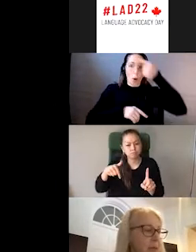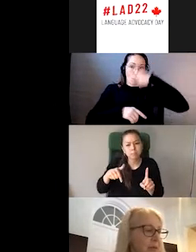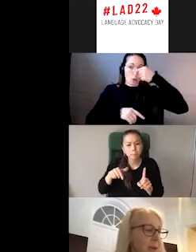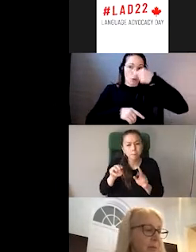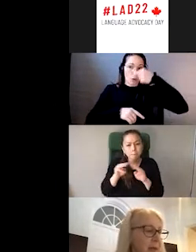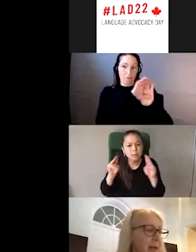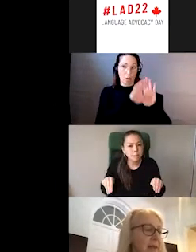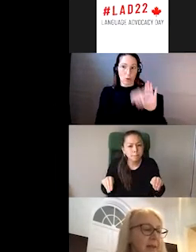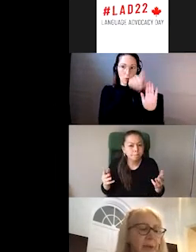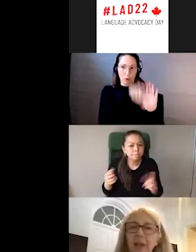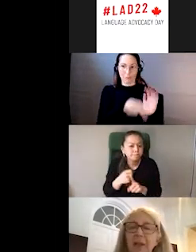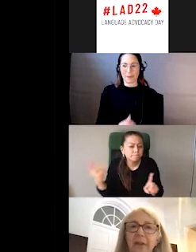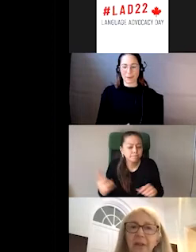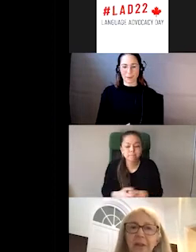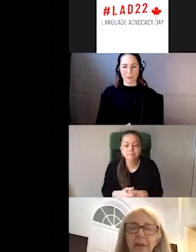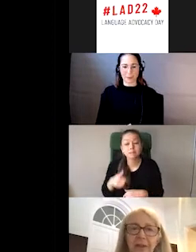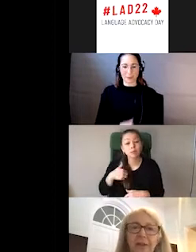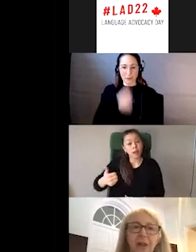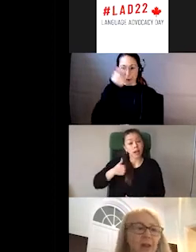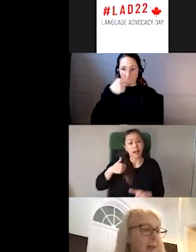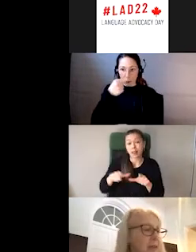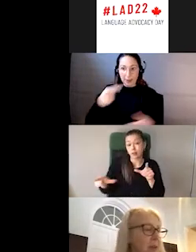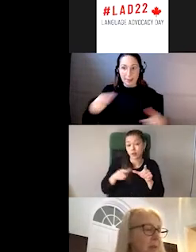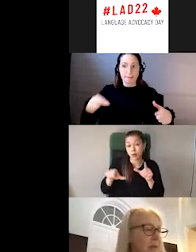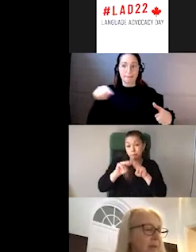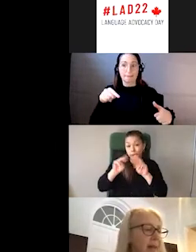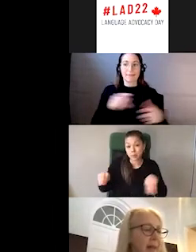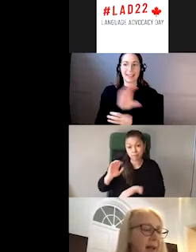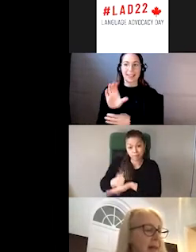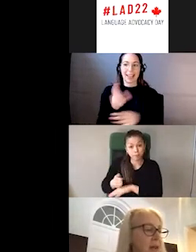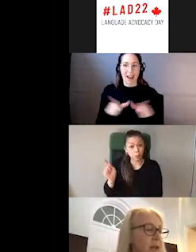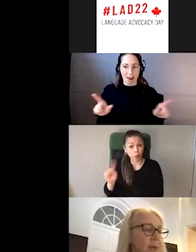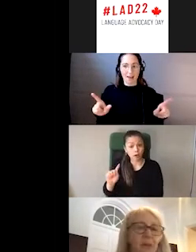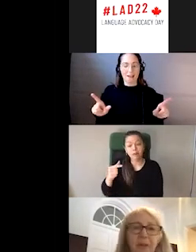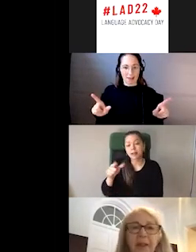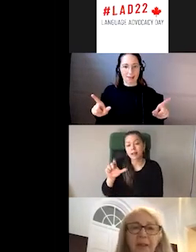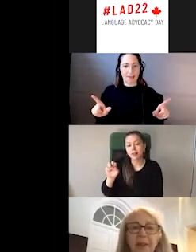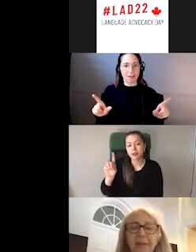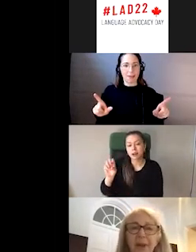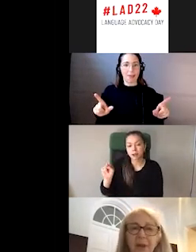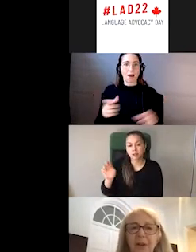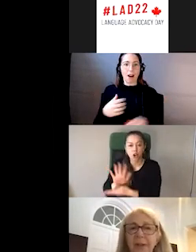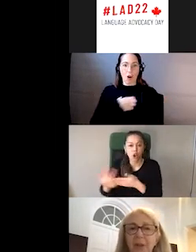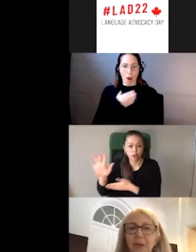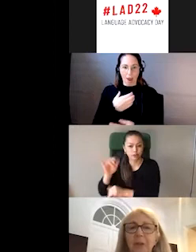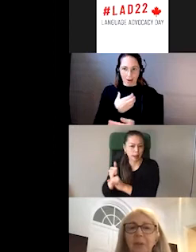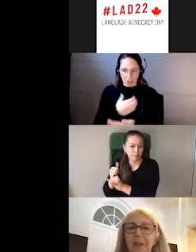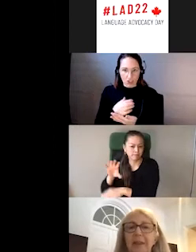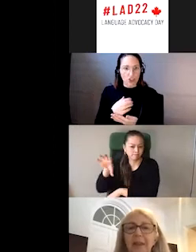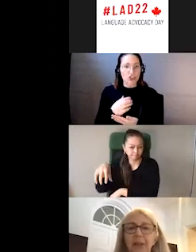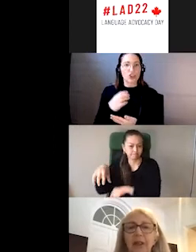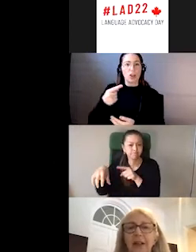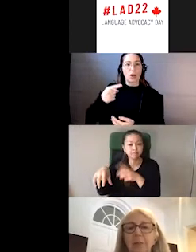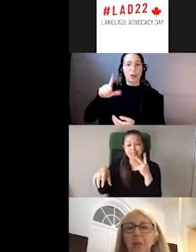Language Museum is located on Glendon College campus, and you can see Glendon Hall, a historic